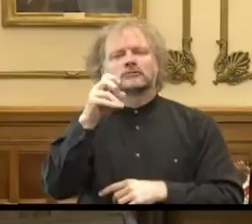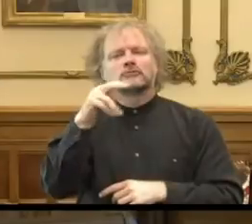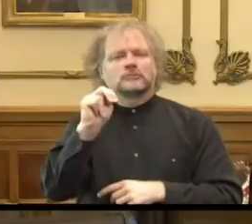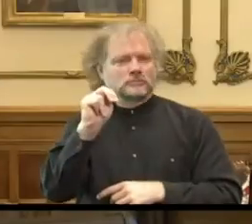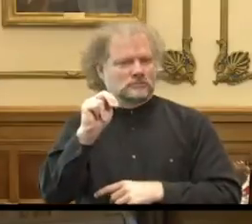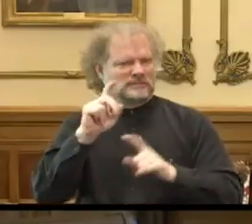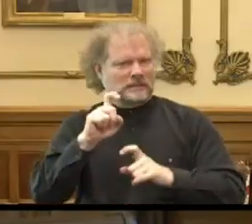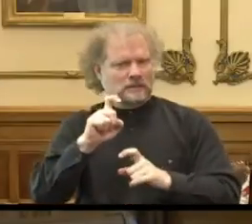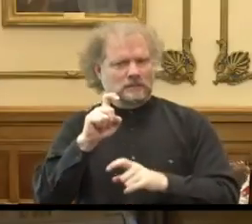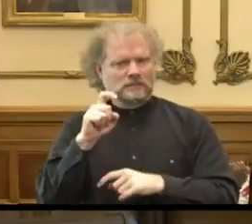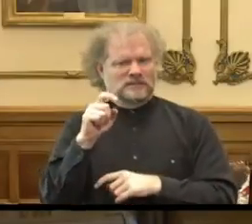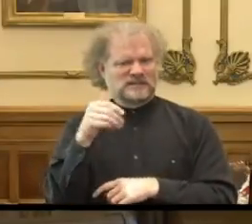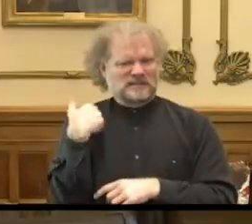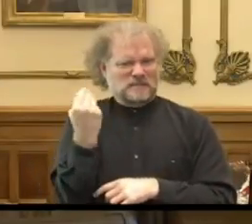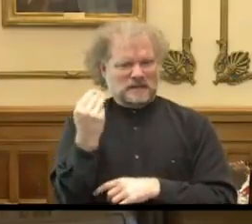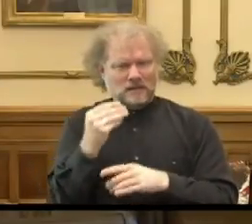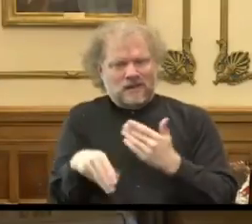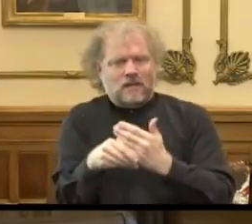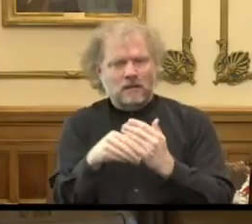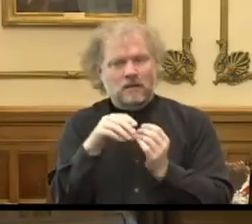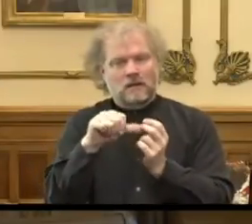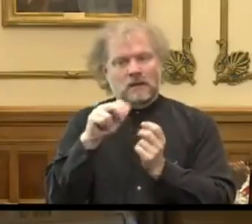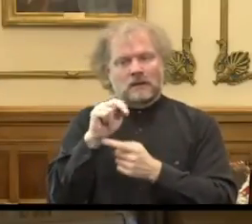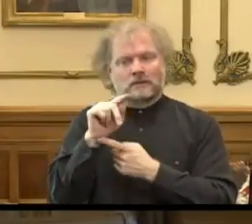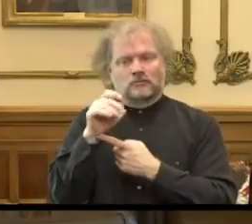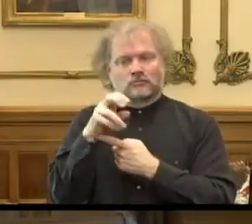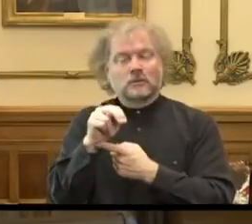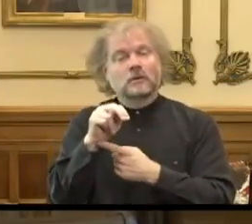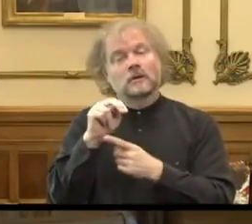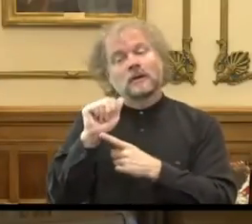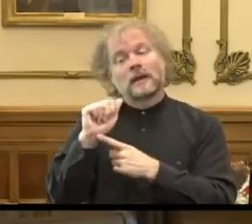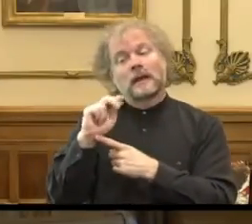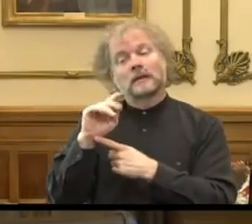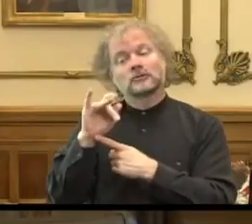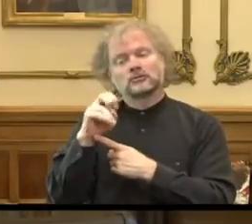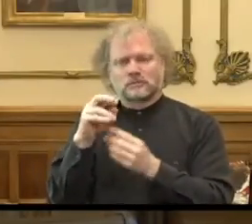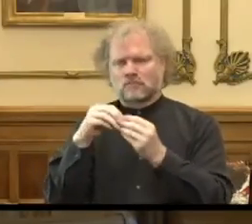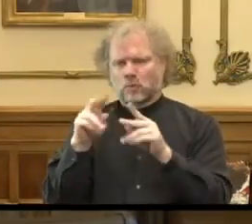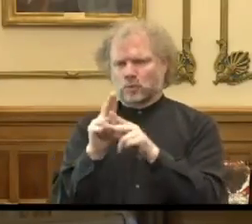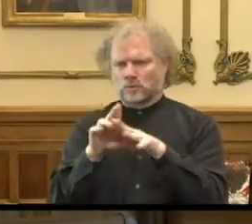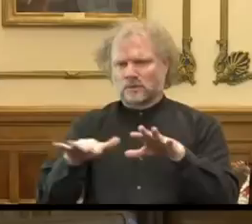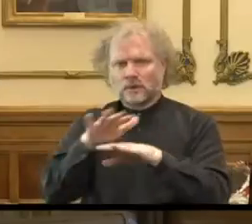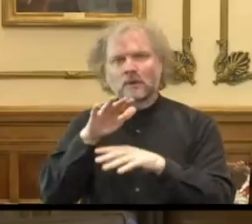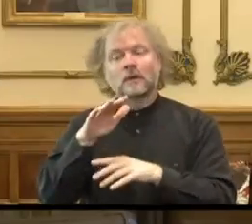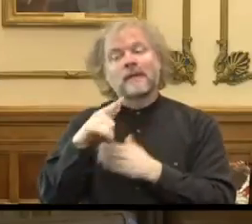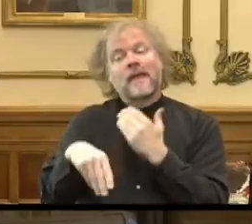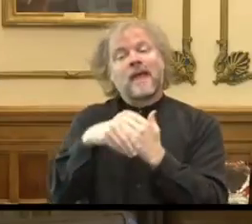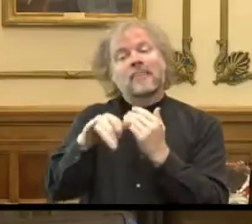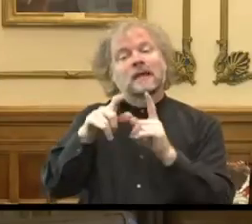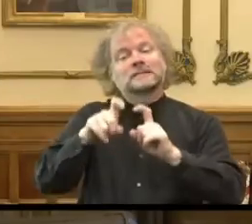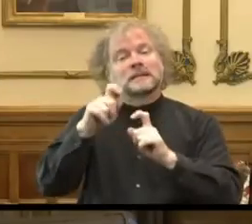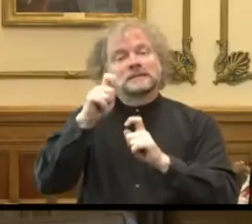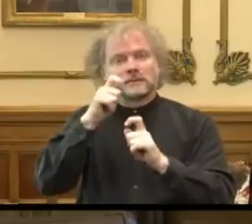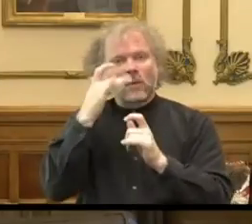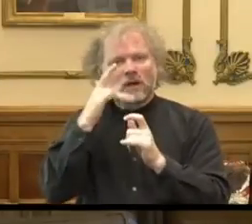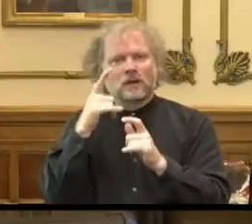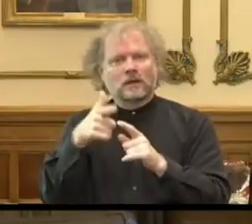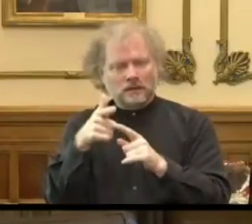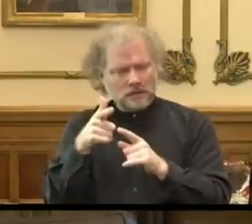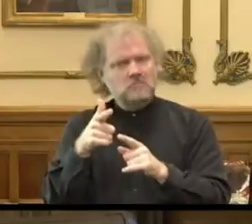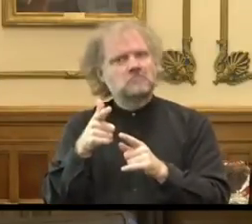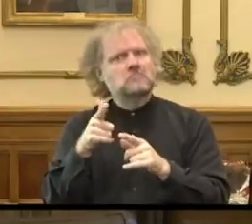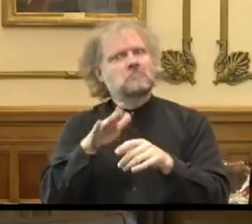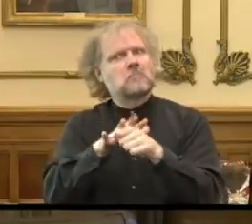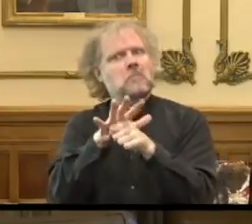dashboard on Monday, because these tests are more widely used. We added these antigen tests because the method has become widely